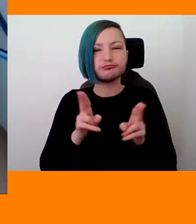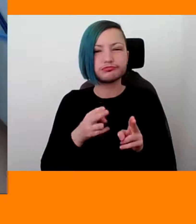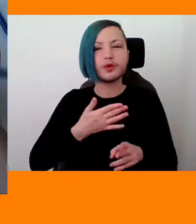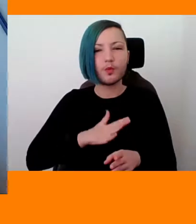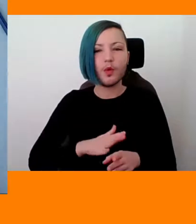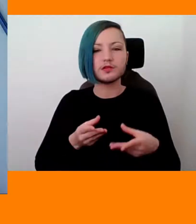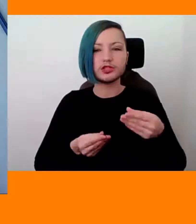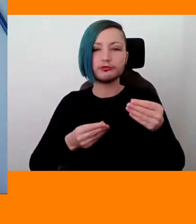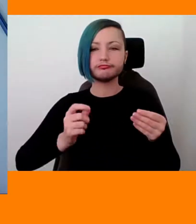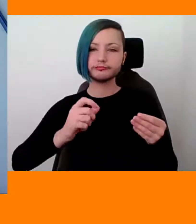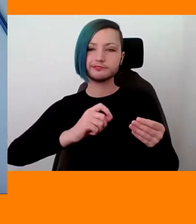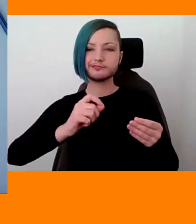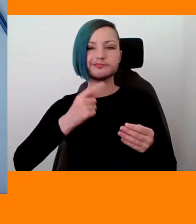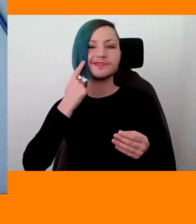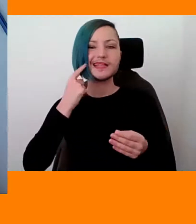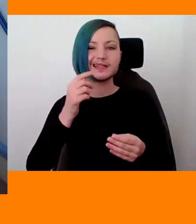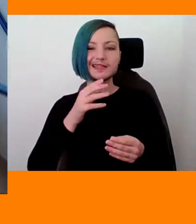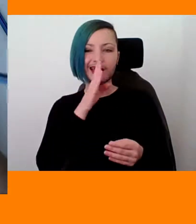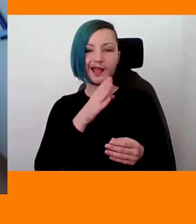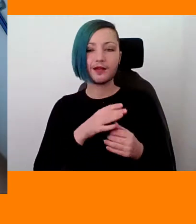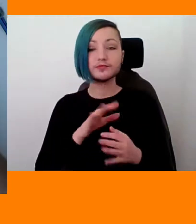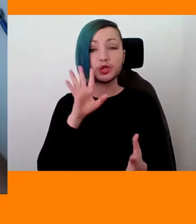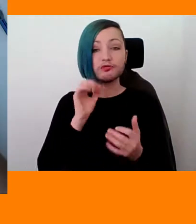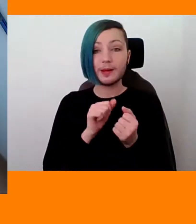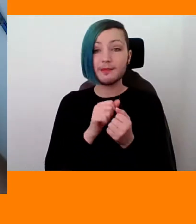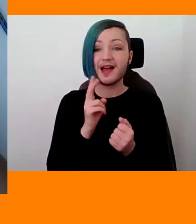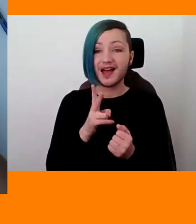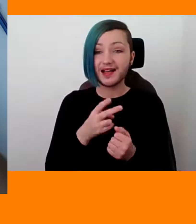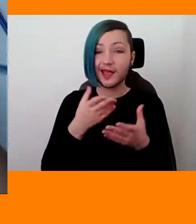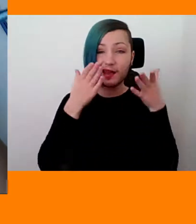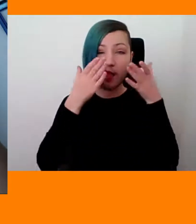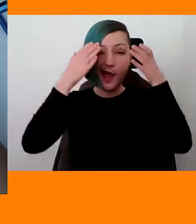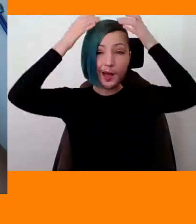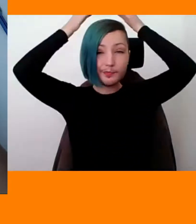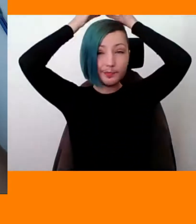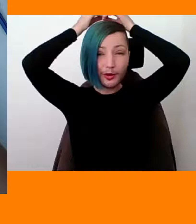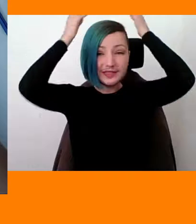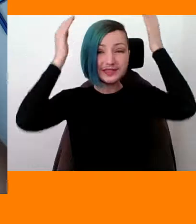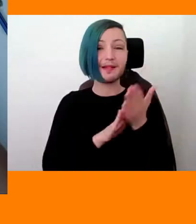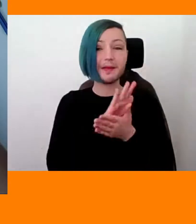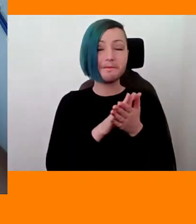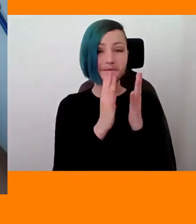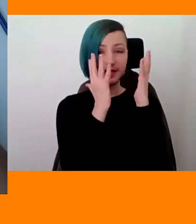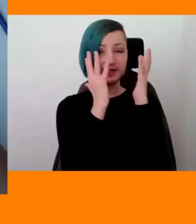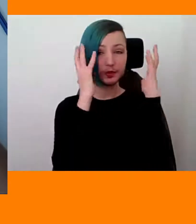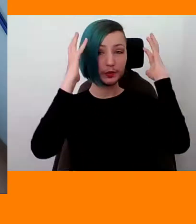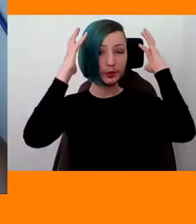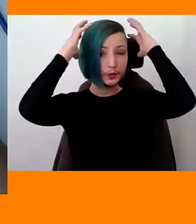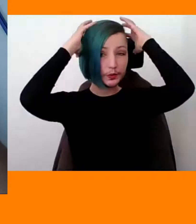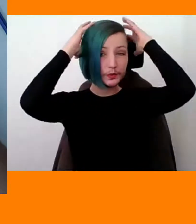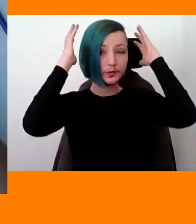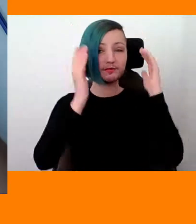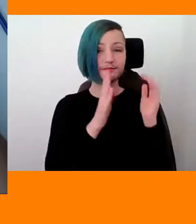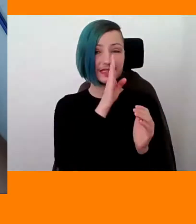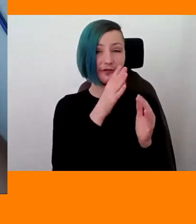And remember again, this is quite a high ponytail, so the hair needs to come in an upwards motion.